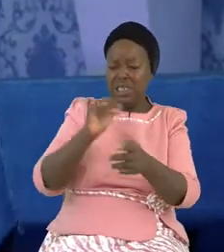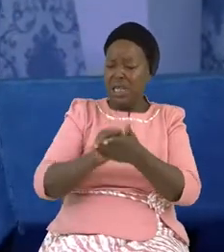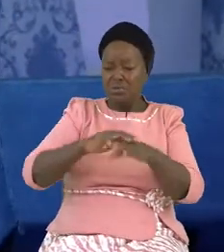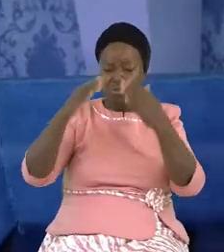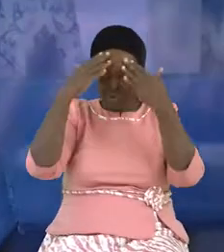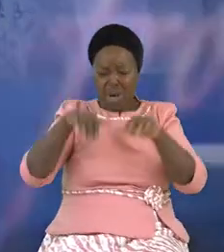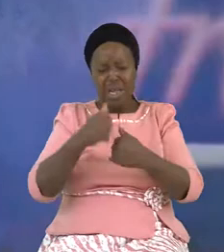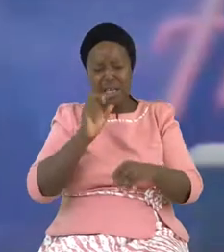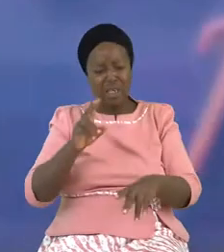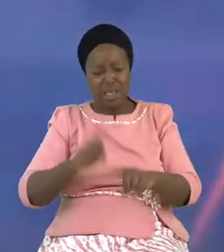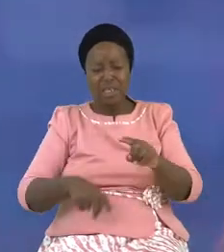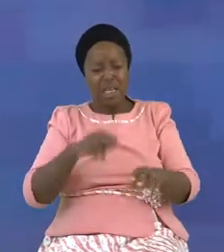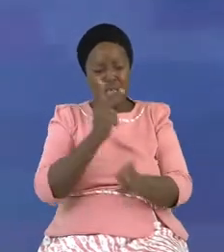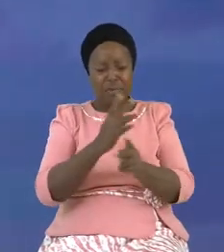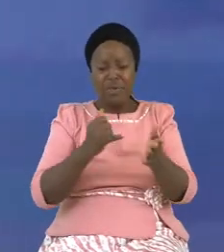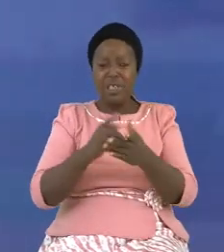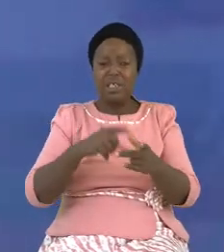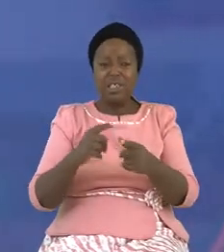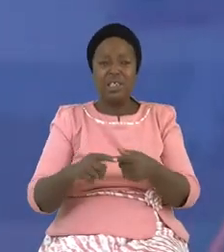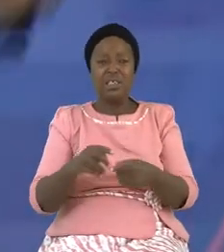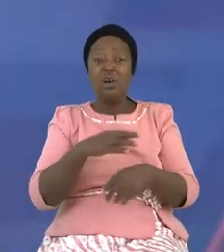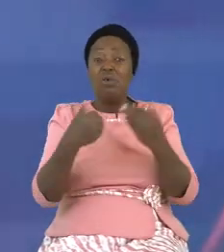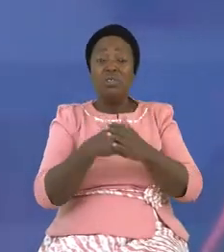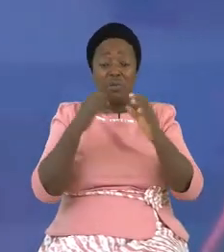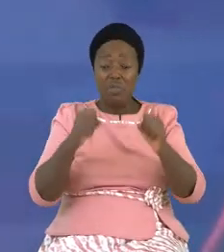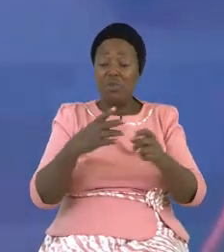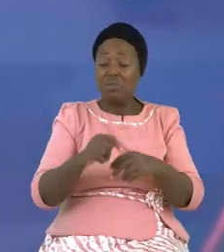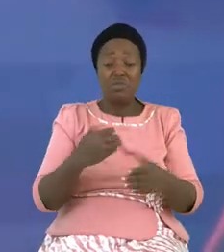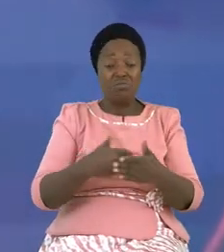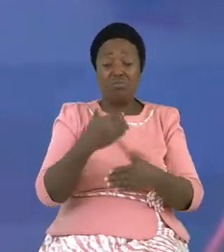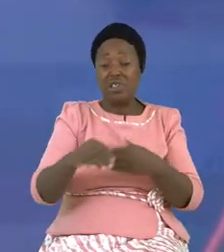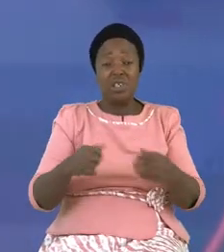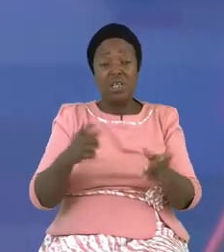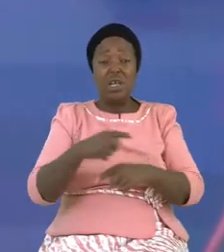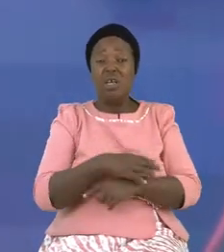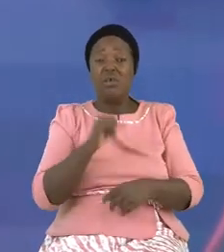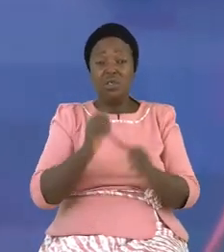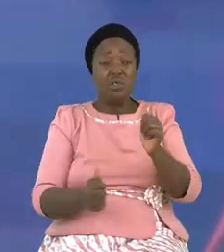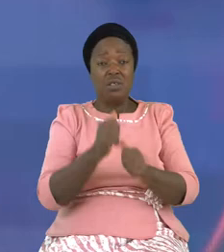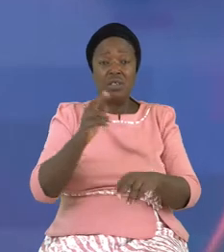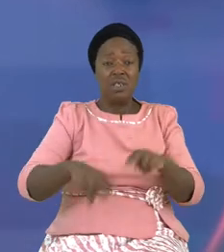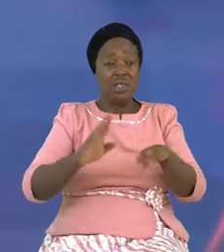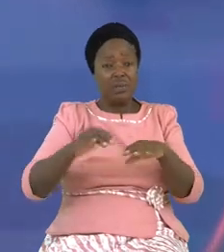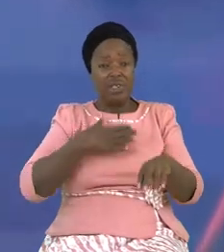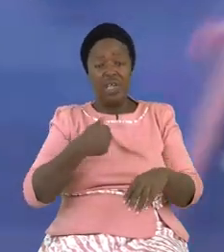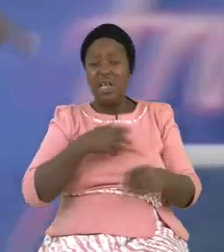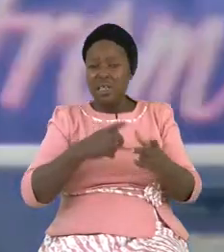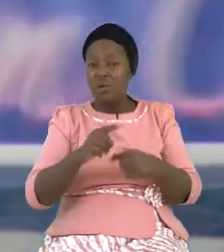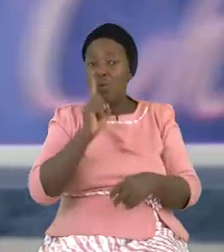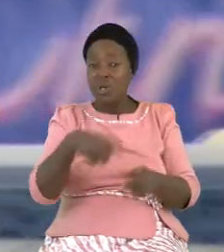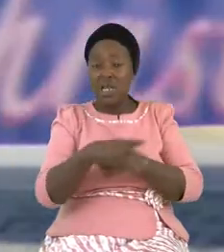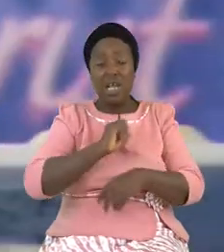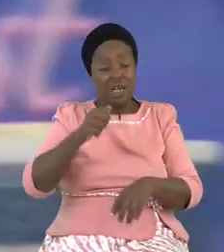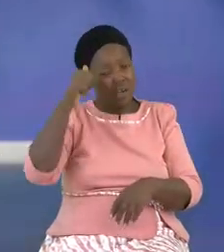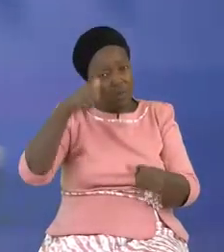The powers of the following days, they were greater than my strength. But one day, I can remember, I had dominion. We're